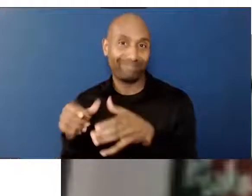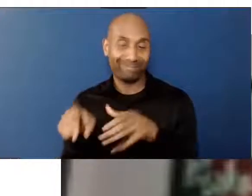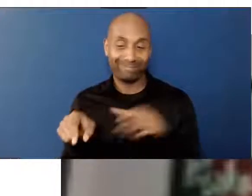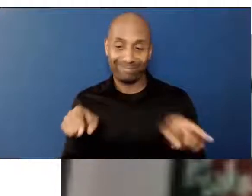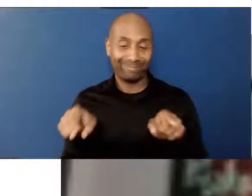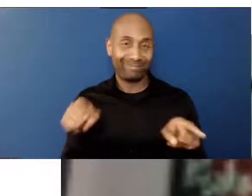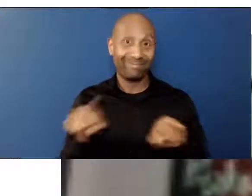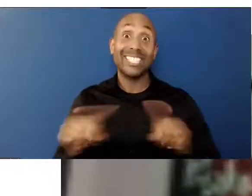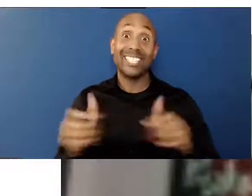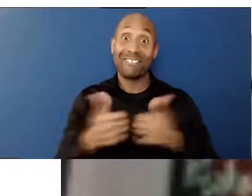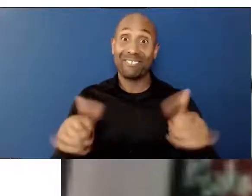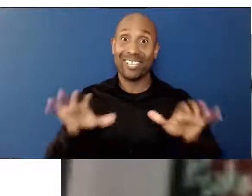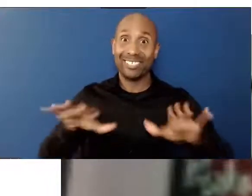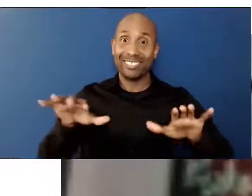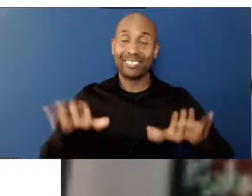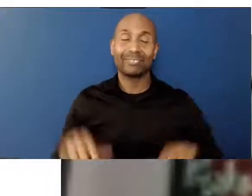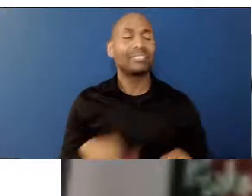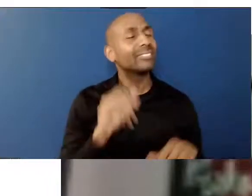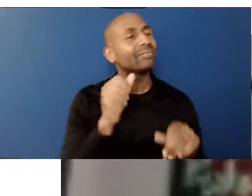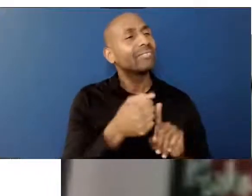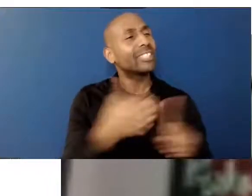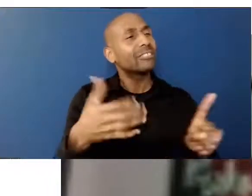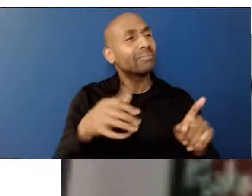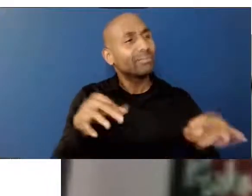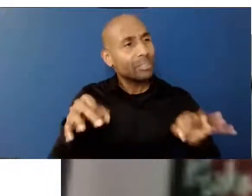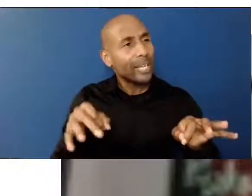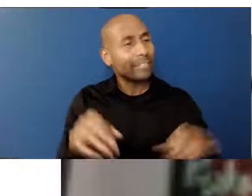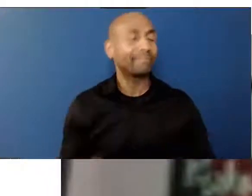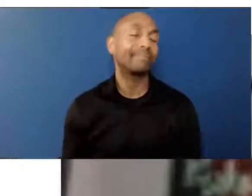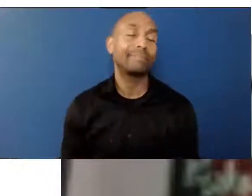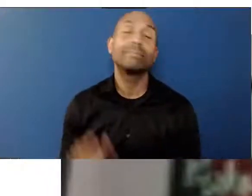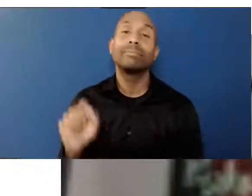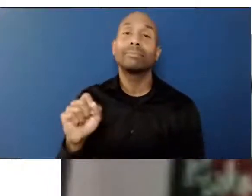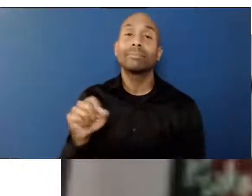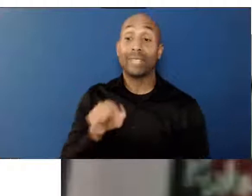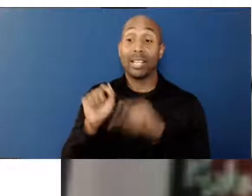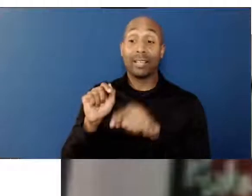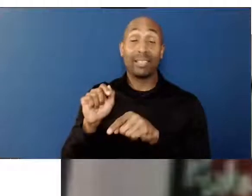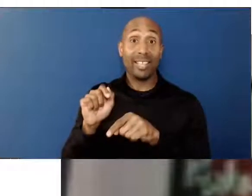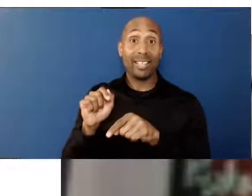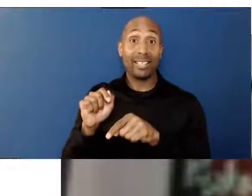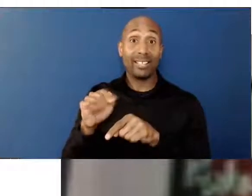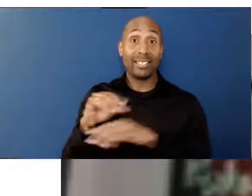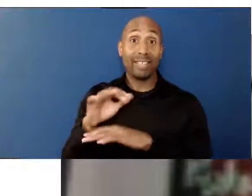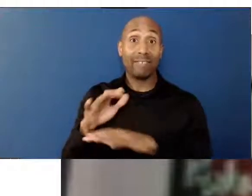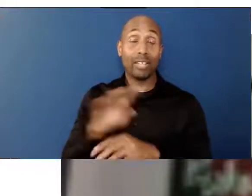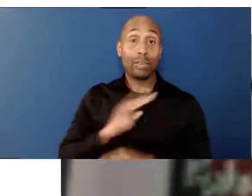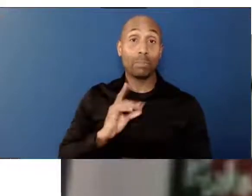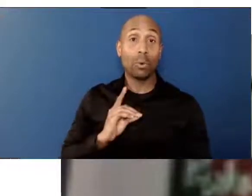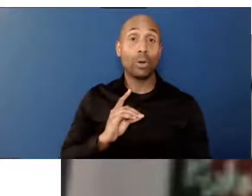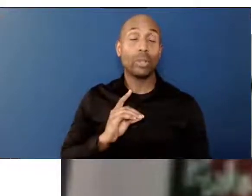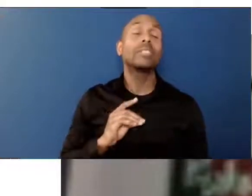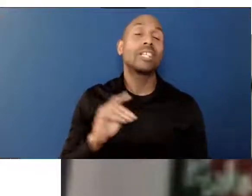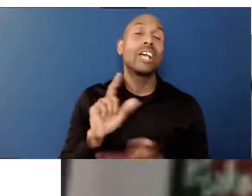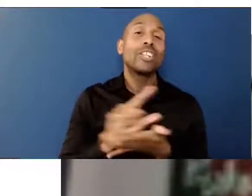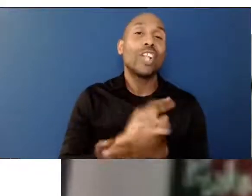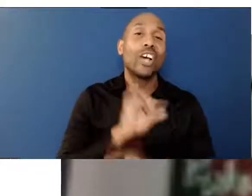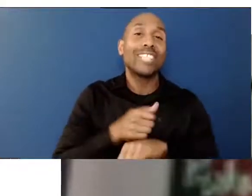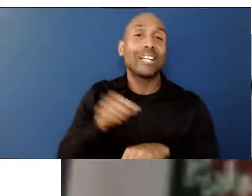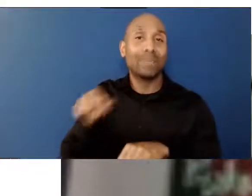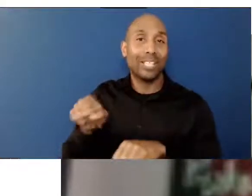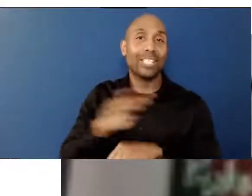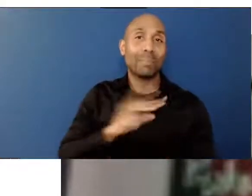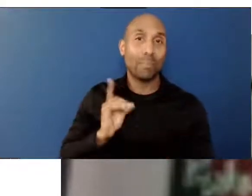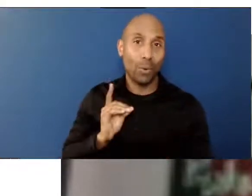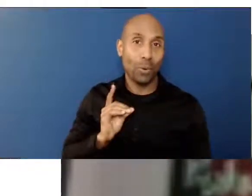Sure can. Yeah, the Accessibility Advisory Board was established through the Accessibility Act, and they provide advice